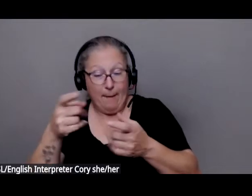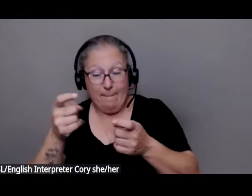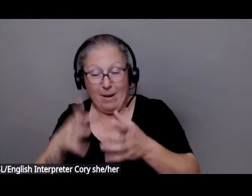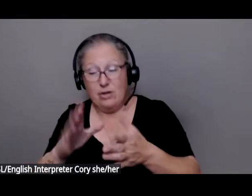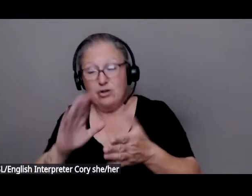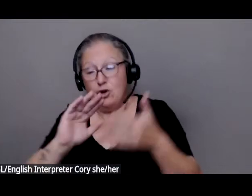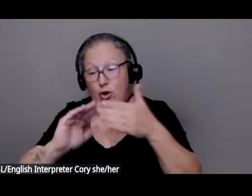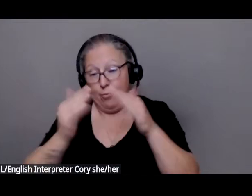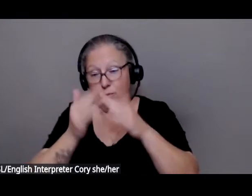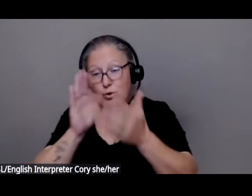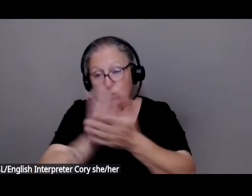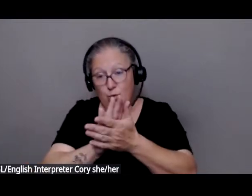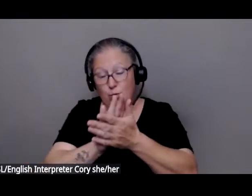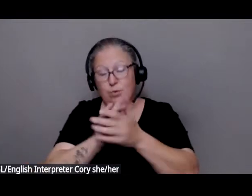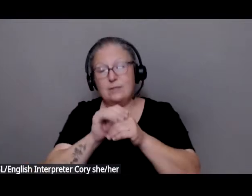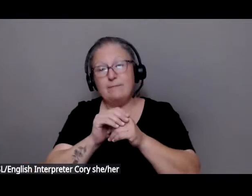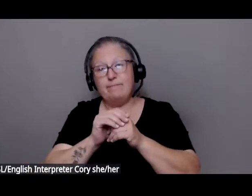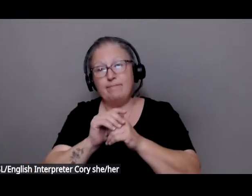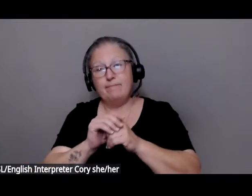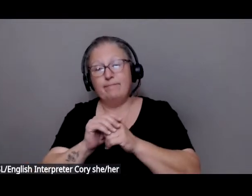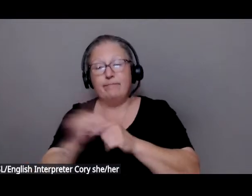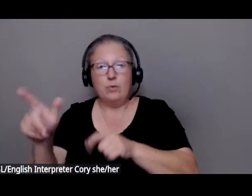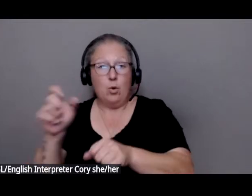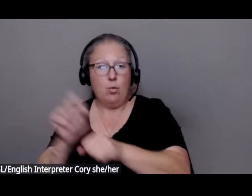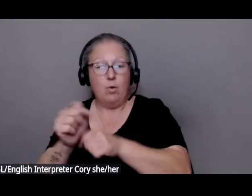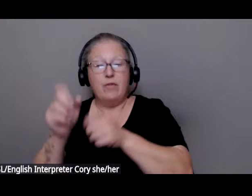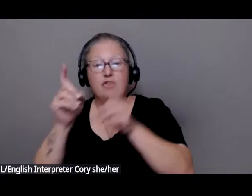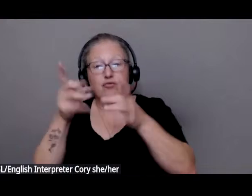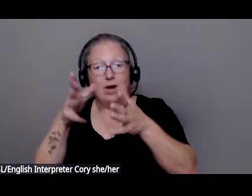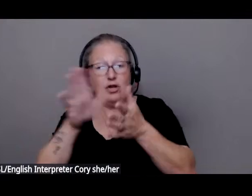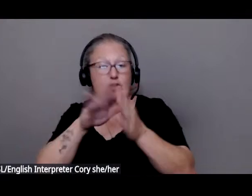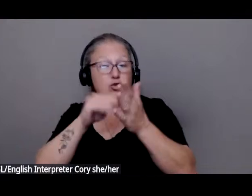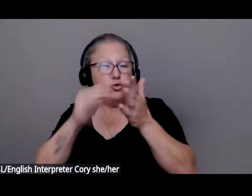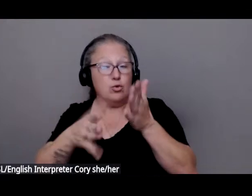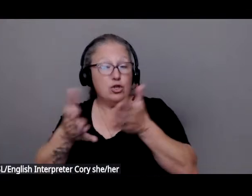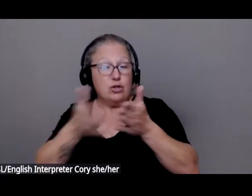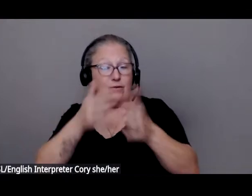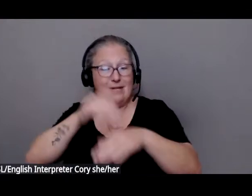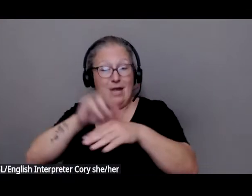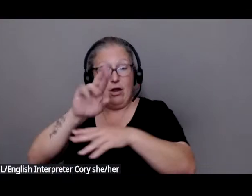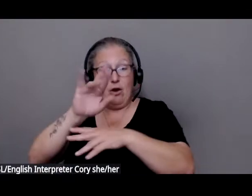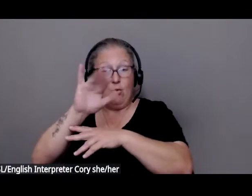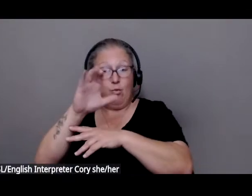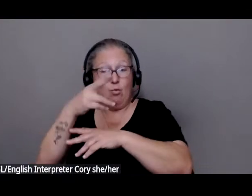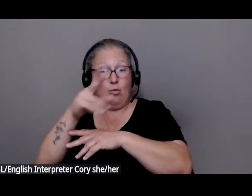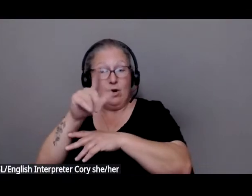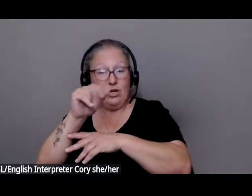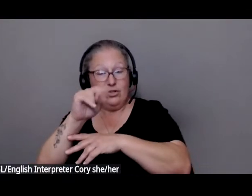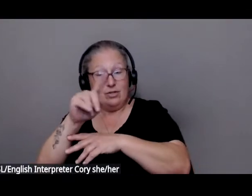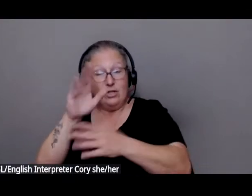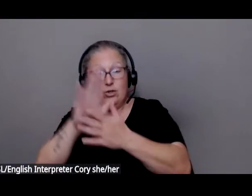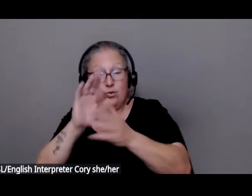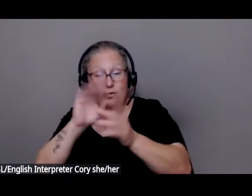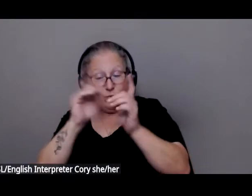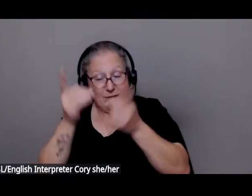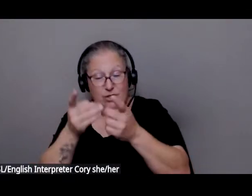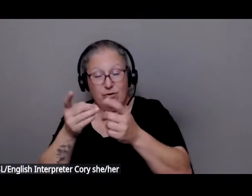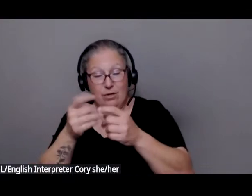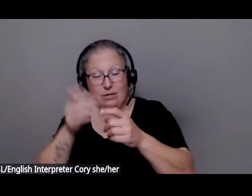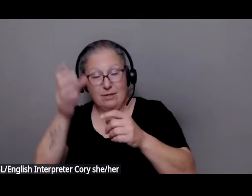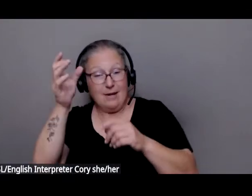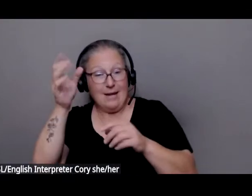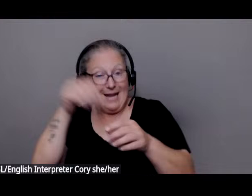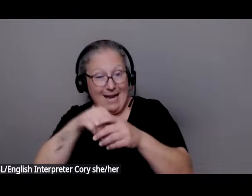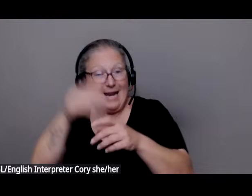community schools. She served as the Director of Student Services at Richland School District 2 in Columbia, South